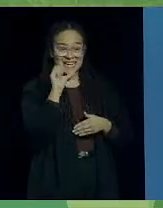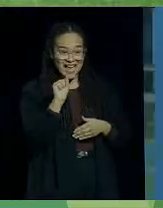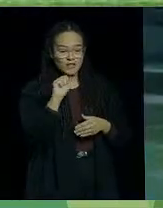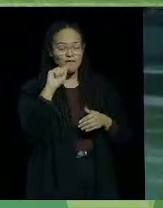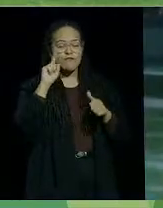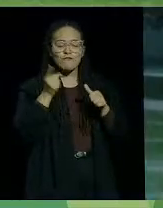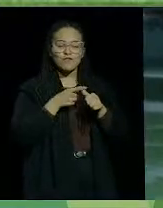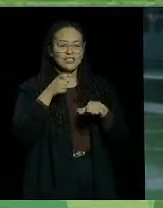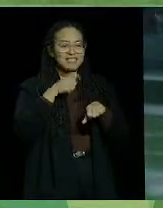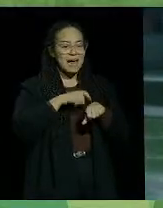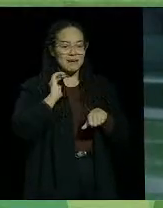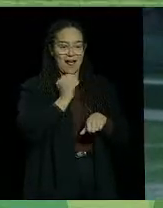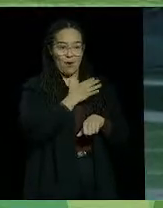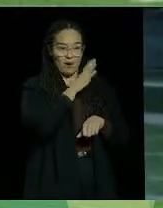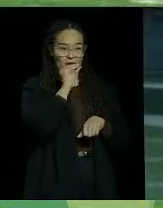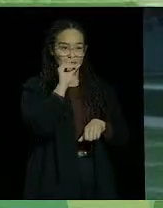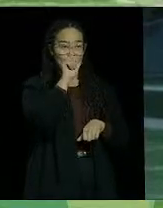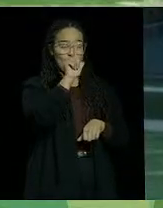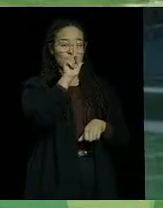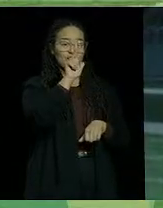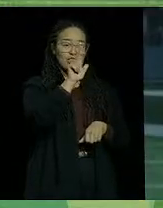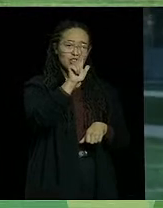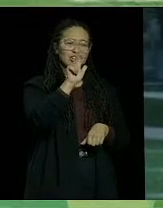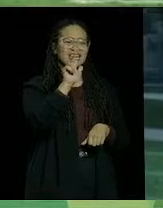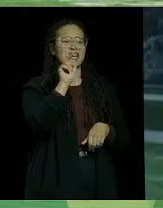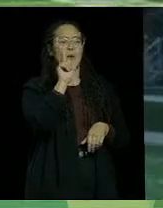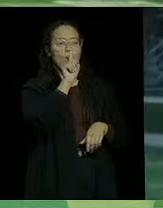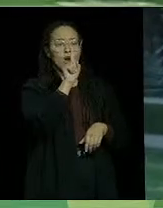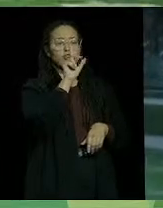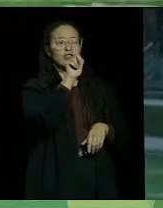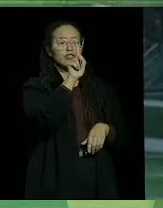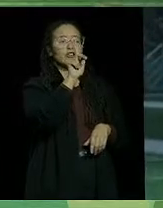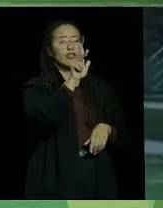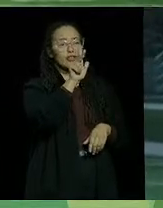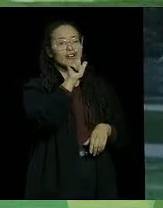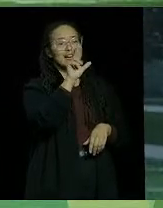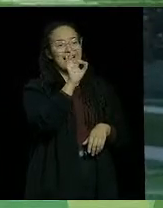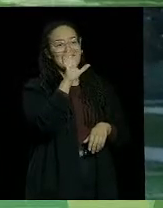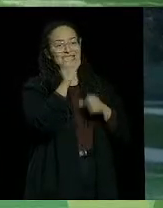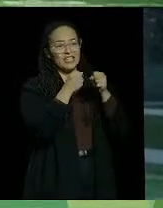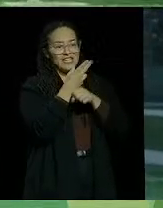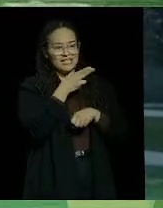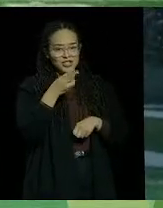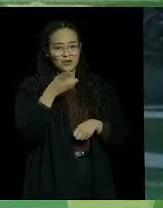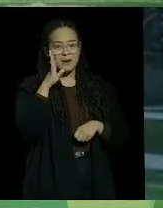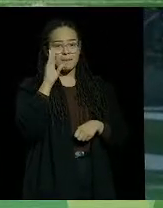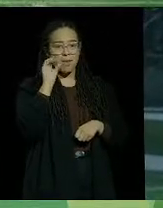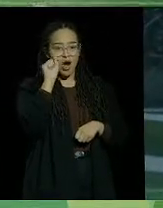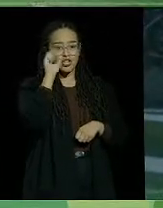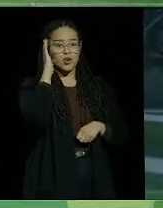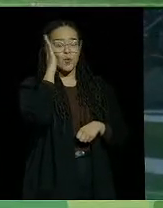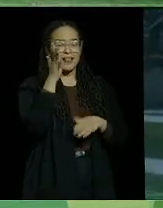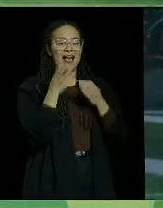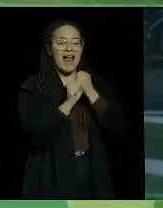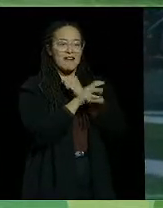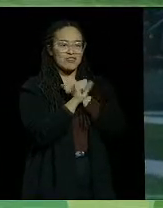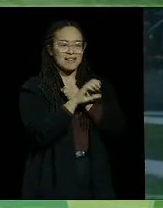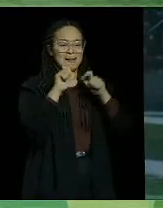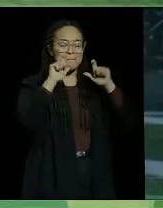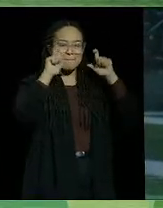company's 139-year history, Bosch will be advertising at the big game on February